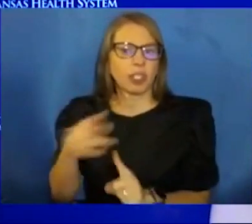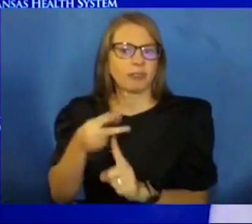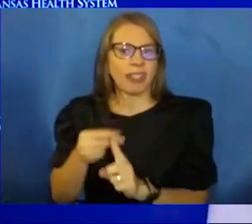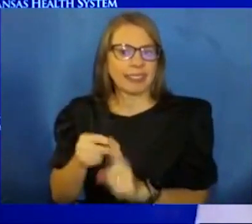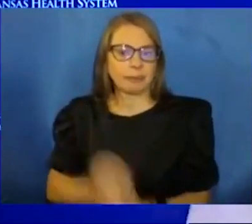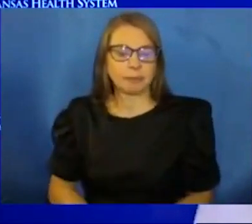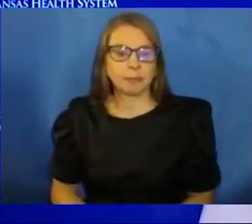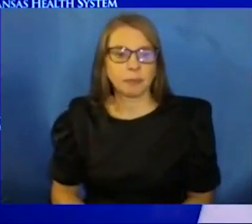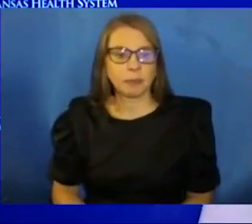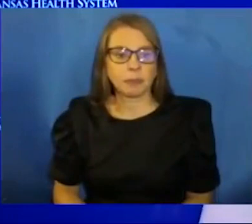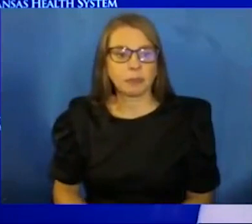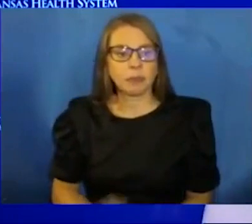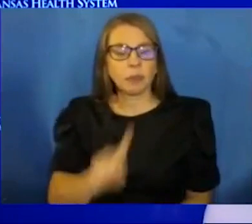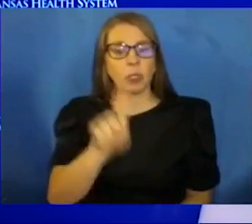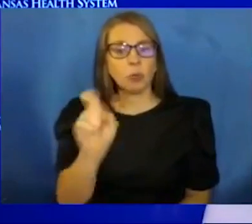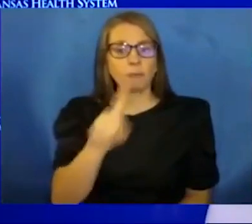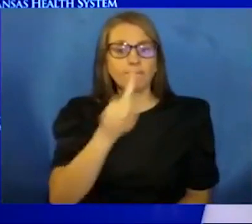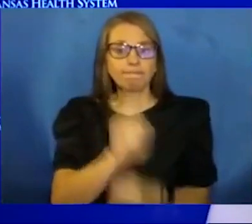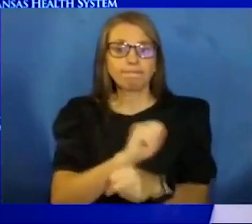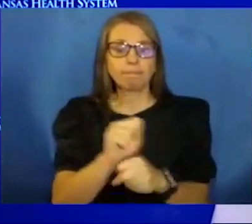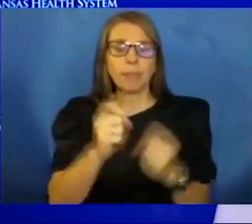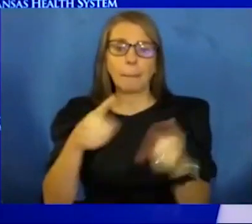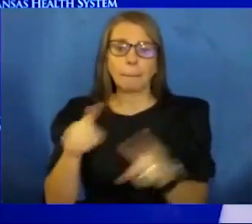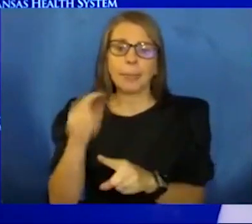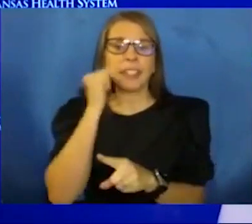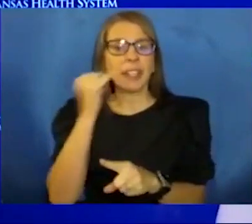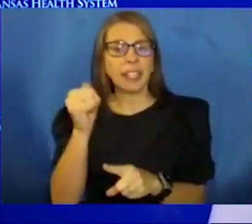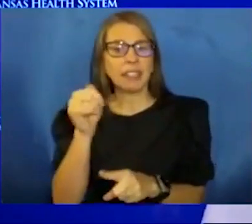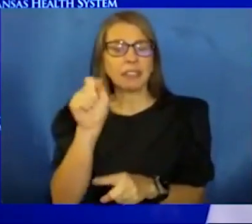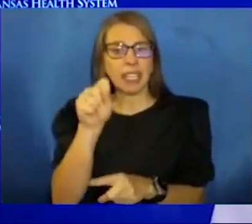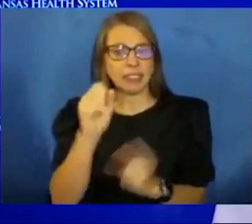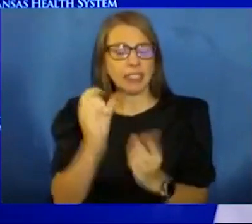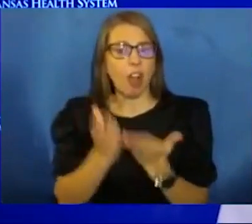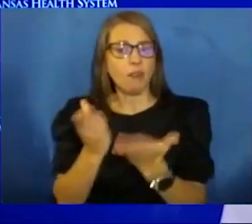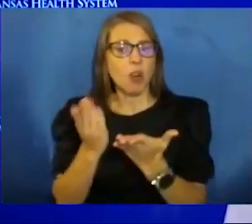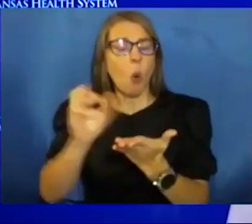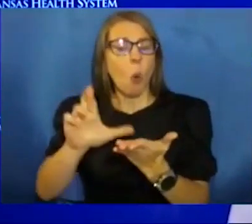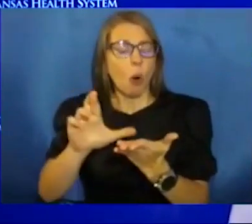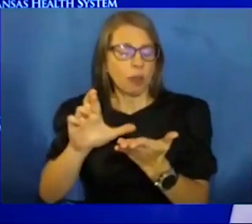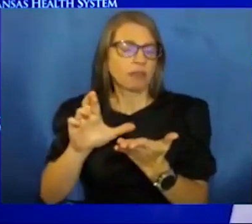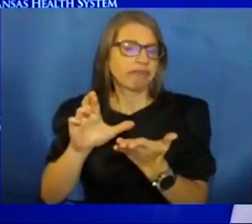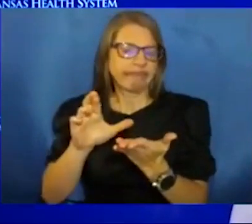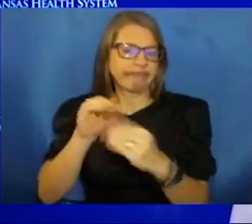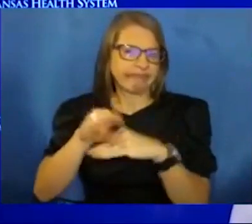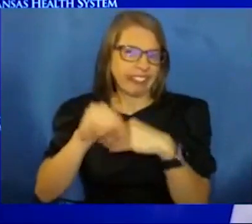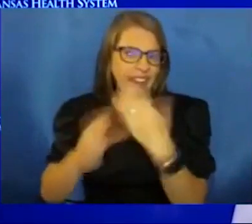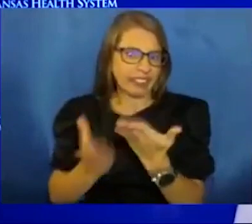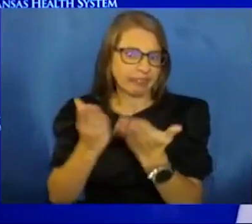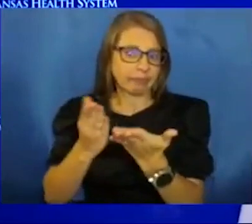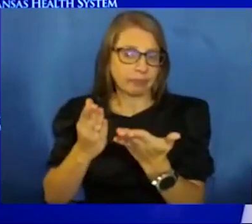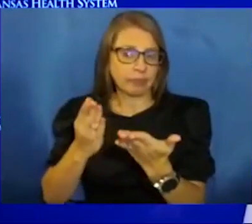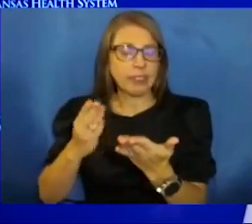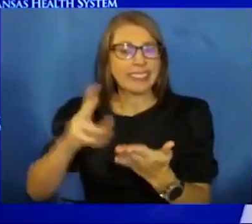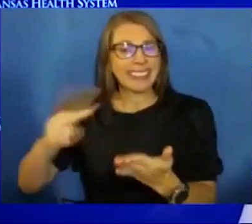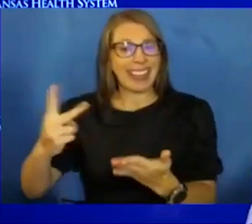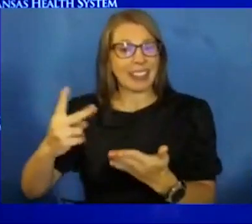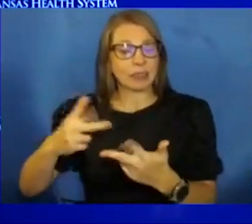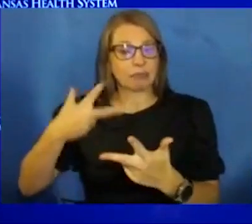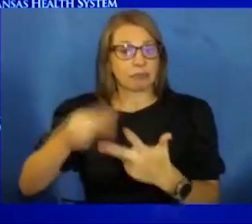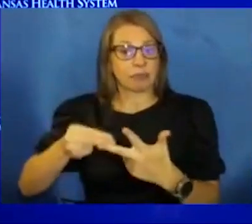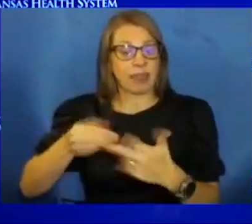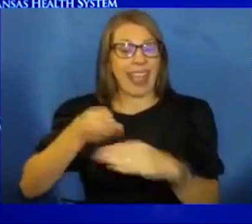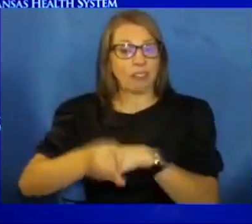would be, well, what will happen if they do offer or if it is recommended that you get an extra dose after Johnson & Johnson vaccine? Is